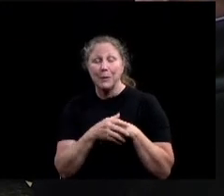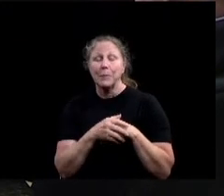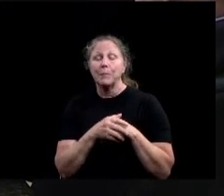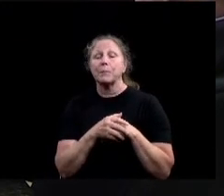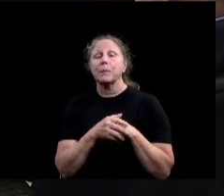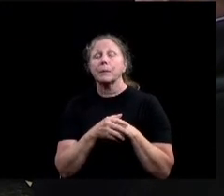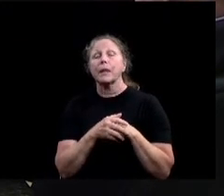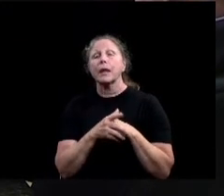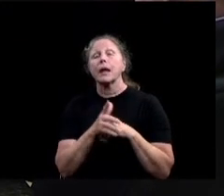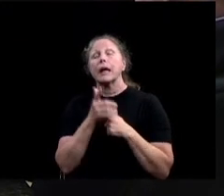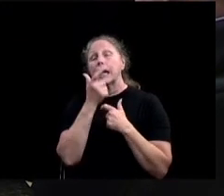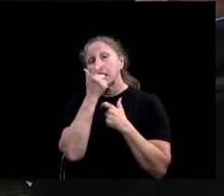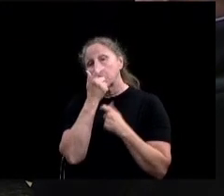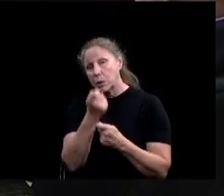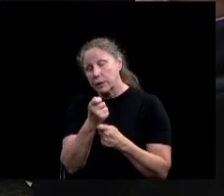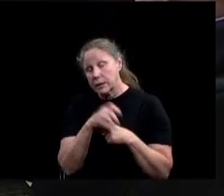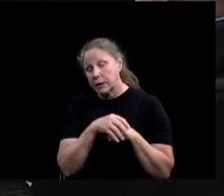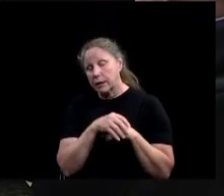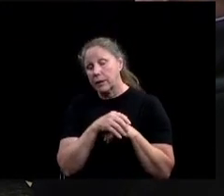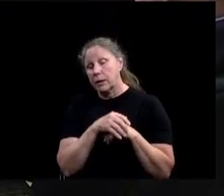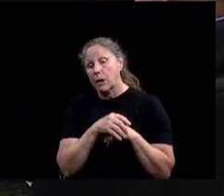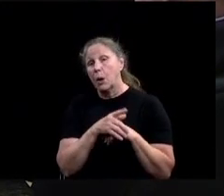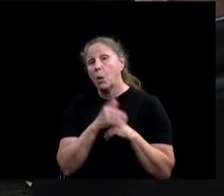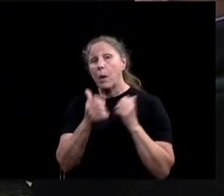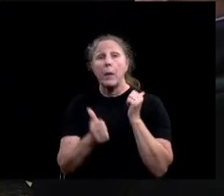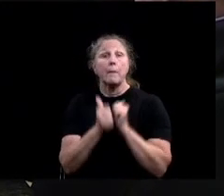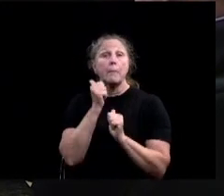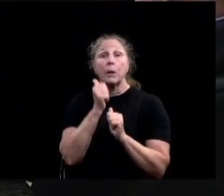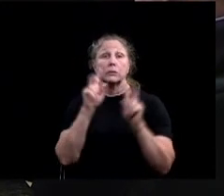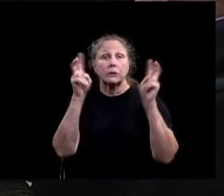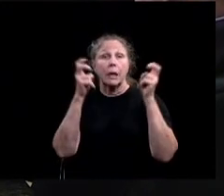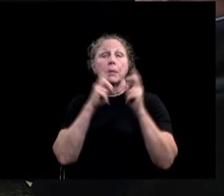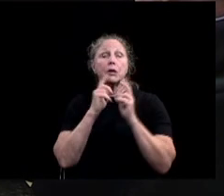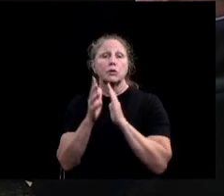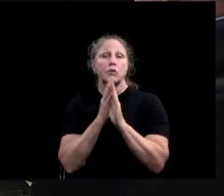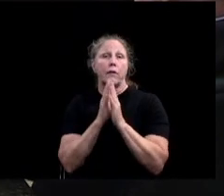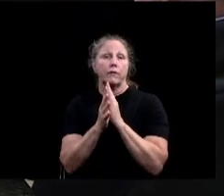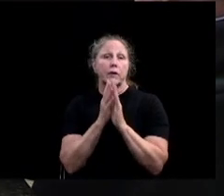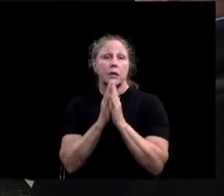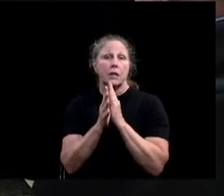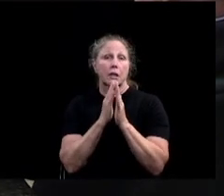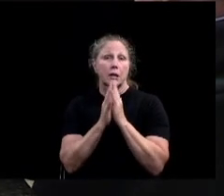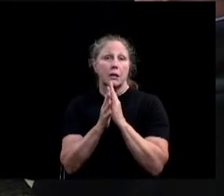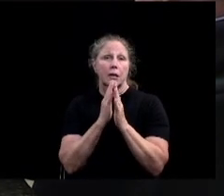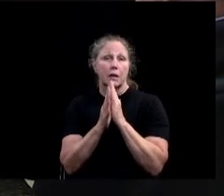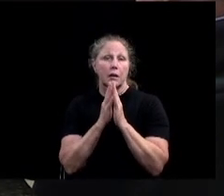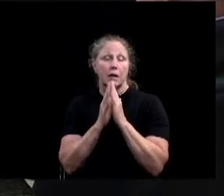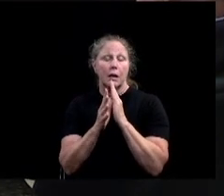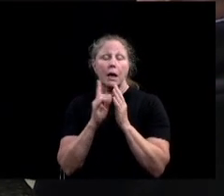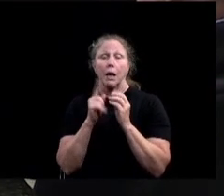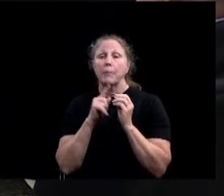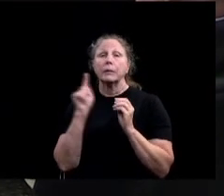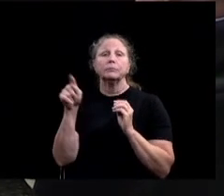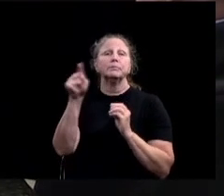topics I get is traffic enforcement from various districts. Traffic